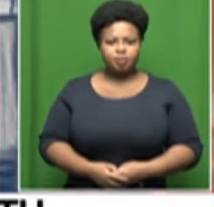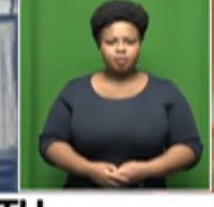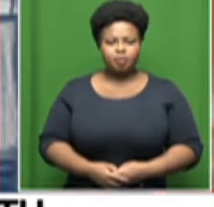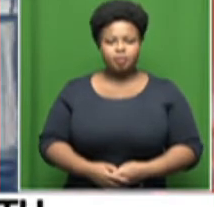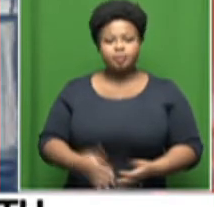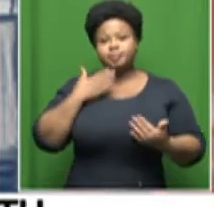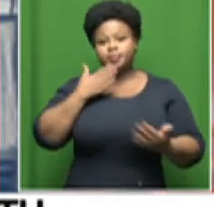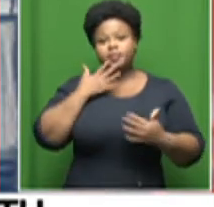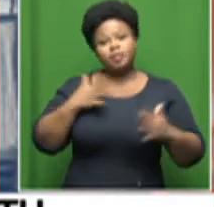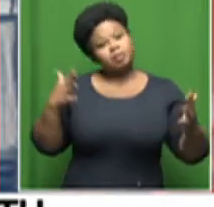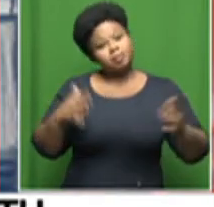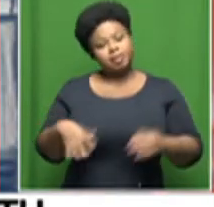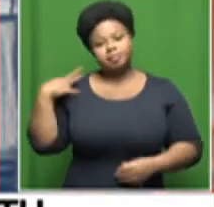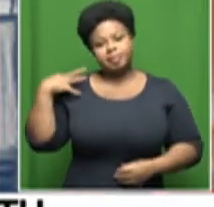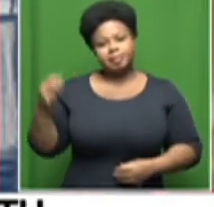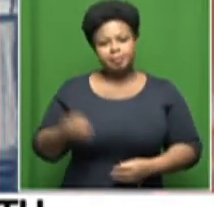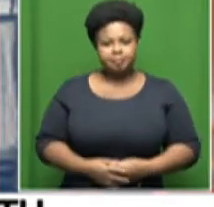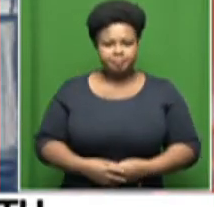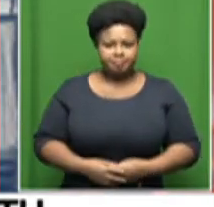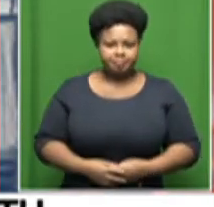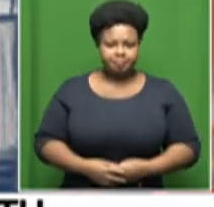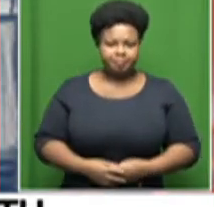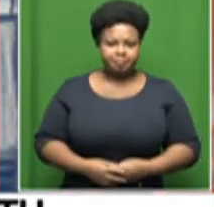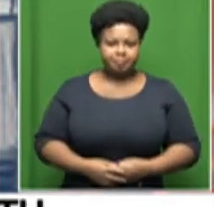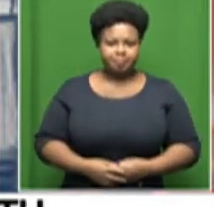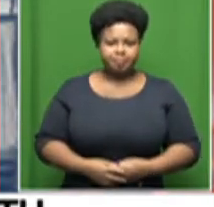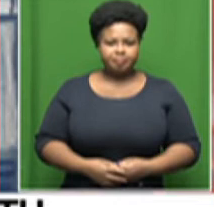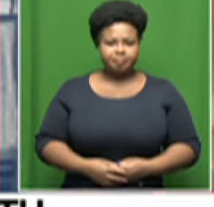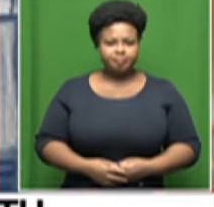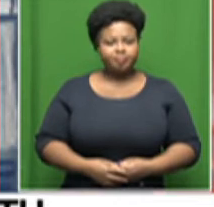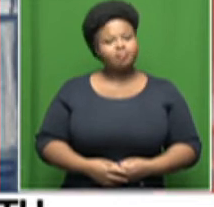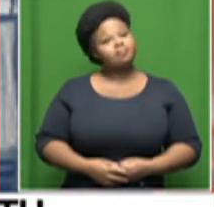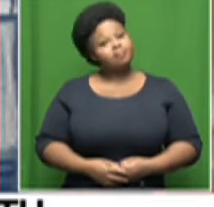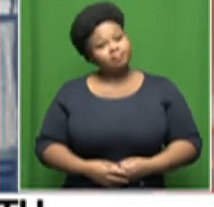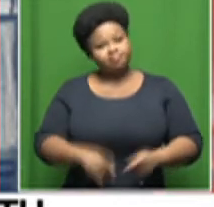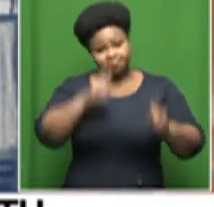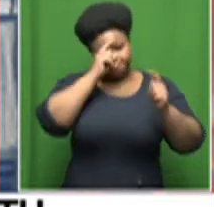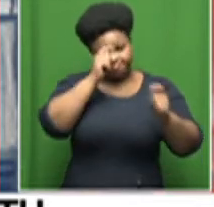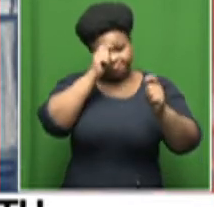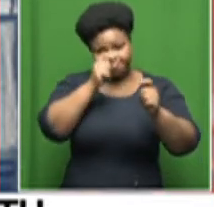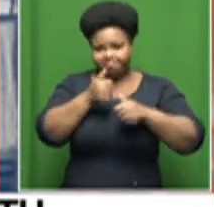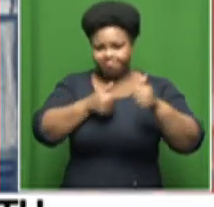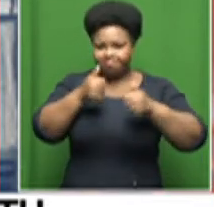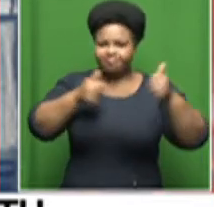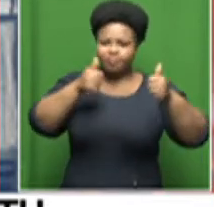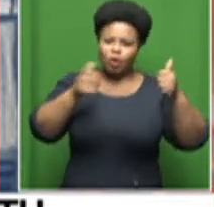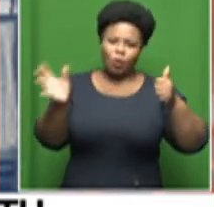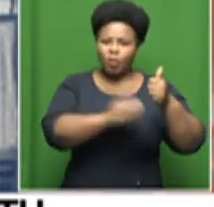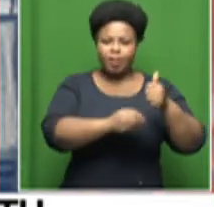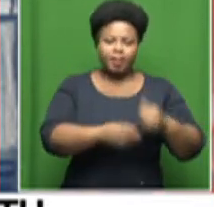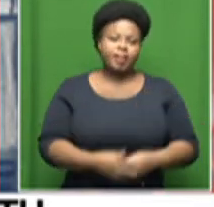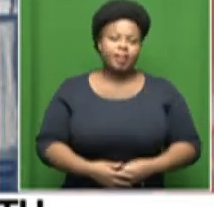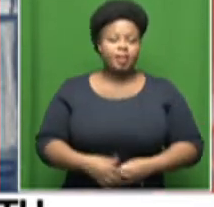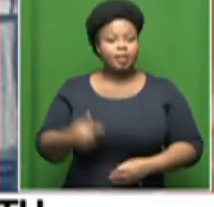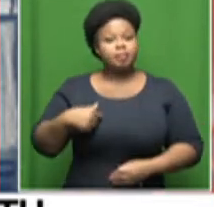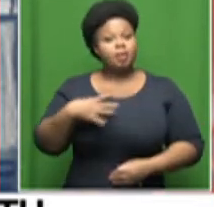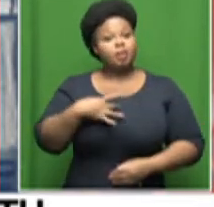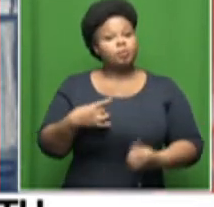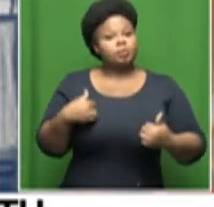Thank you very much, Minister. I'll just say that all protocol observed. I'd like to start